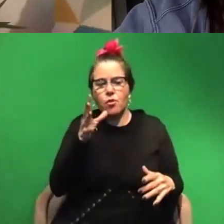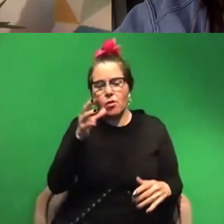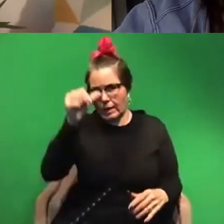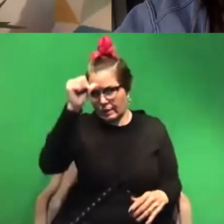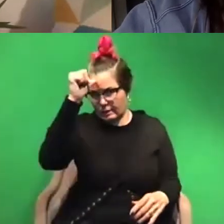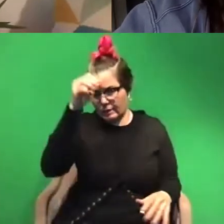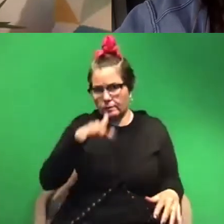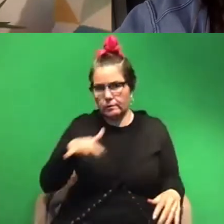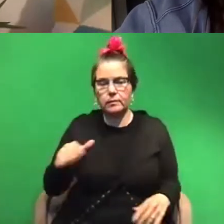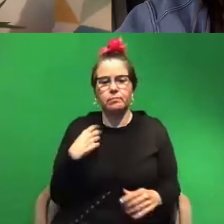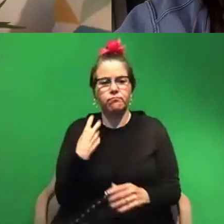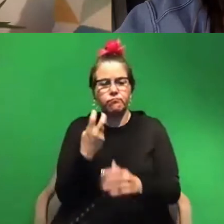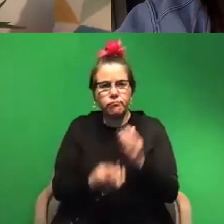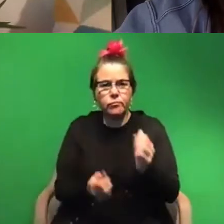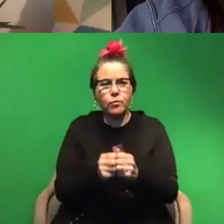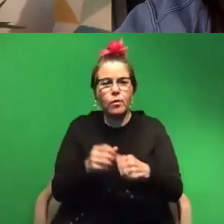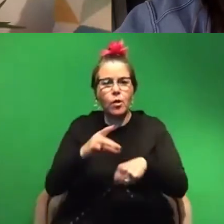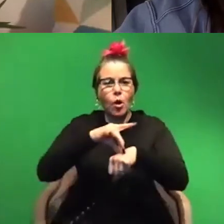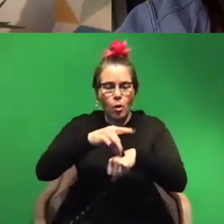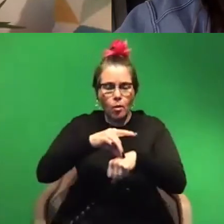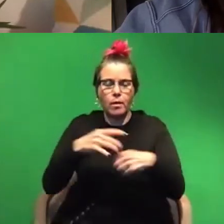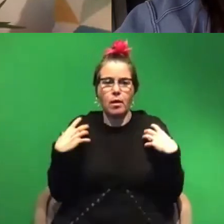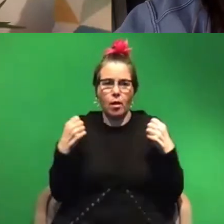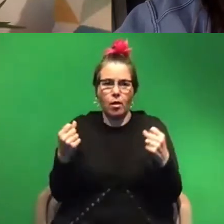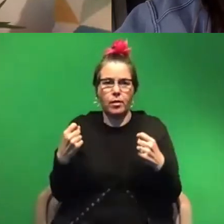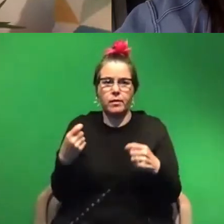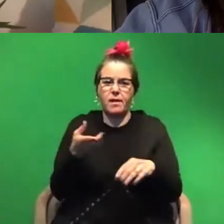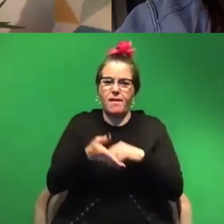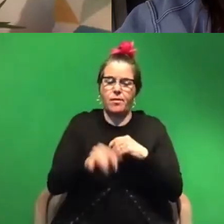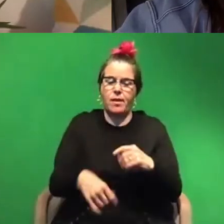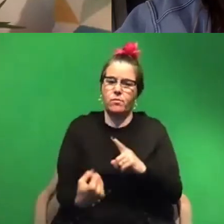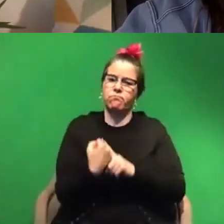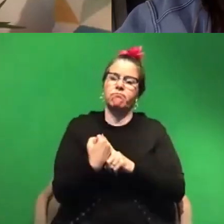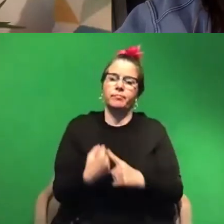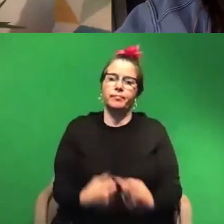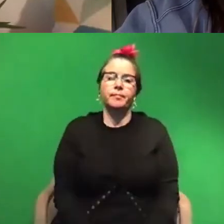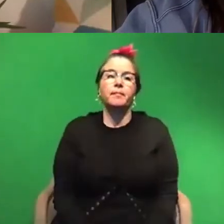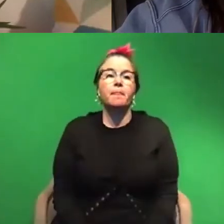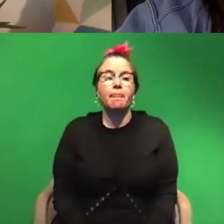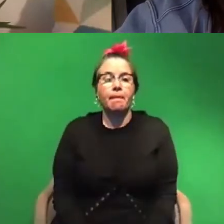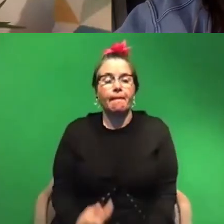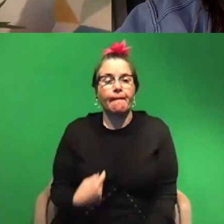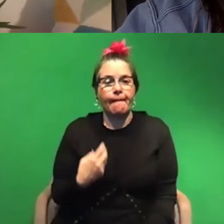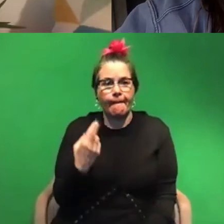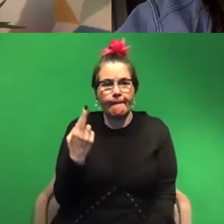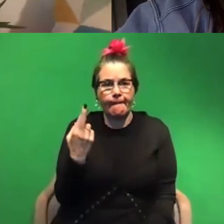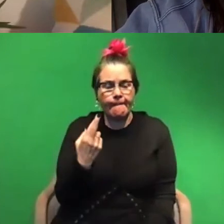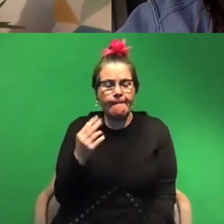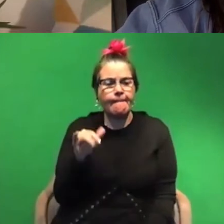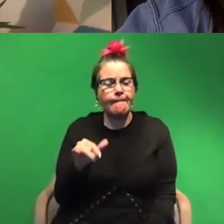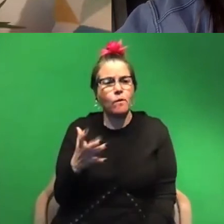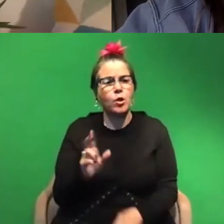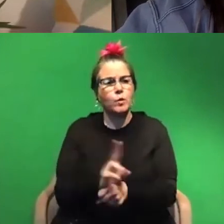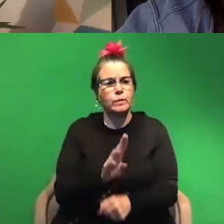got really interested in global health since after. And I realized that I wanted to use my